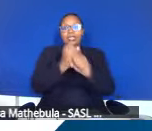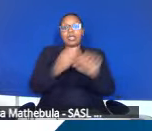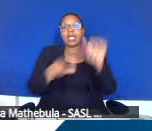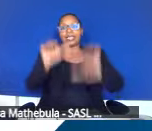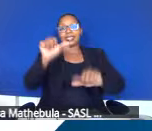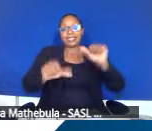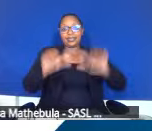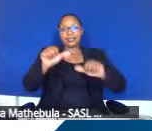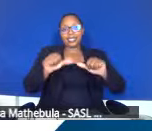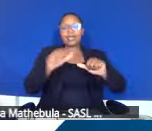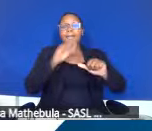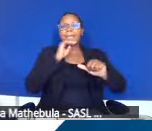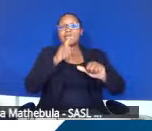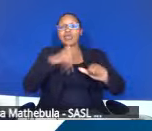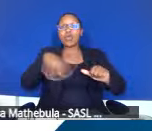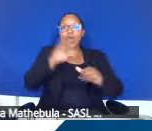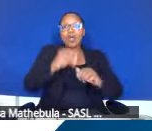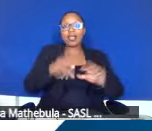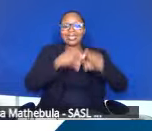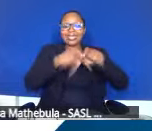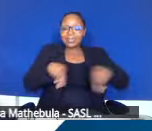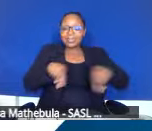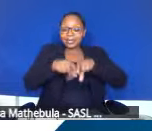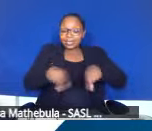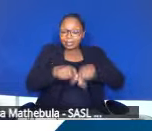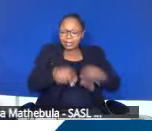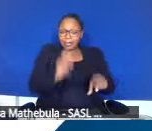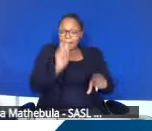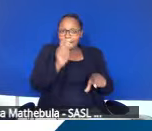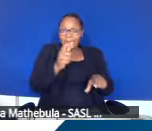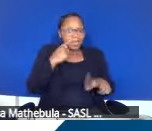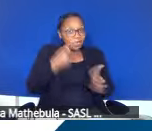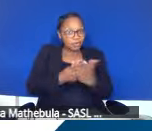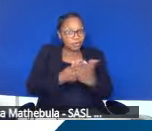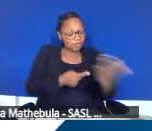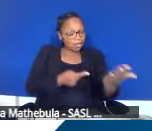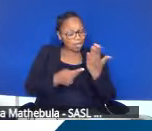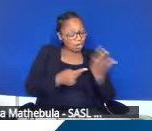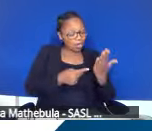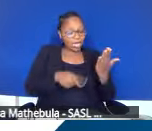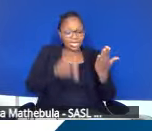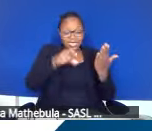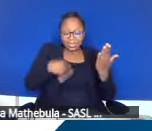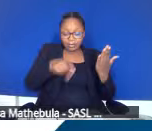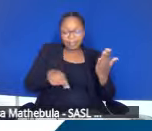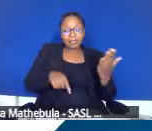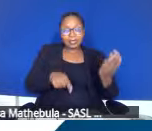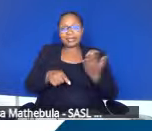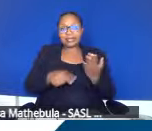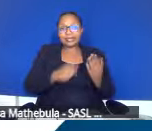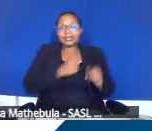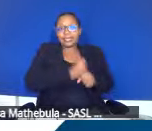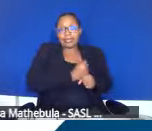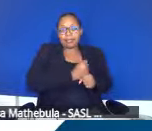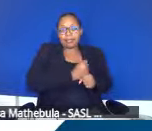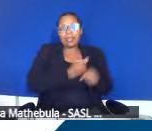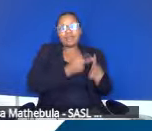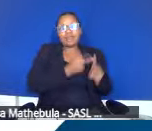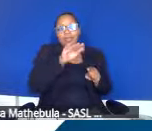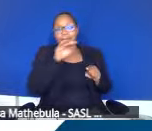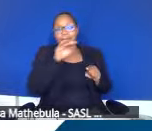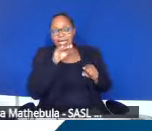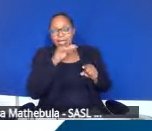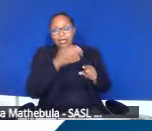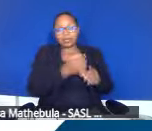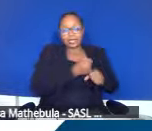keep all your receipts or proof of payment from the bank to show that